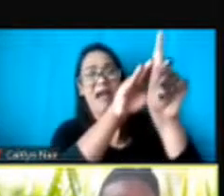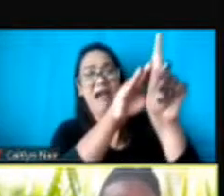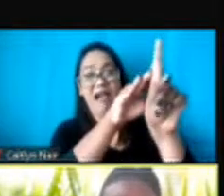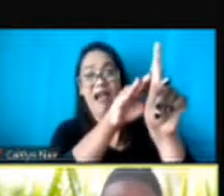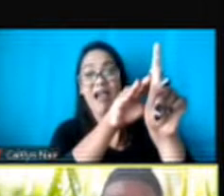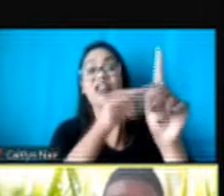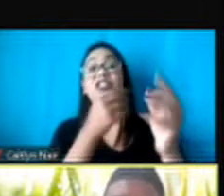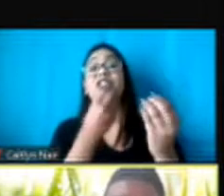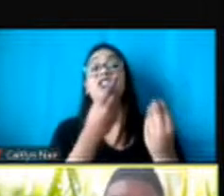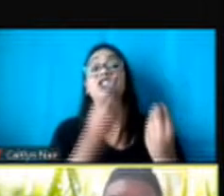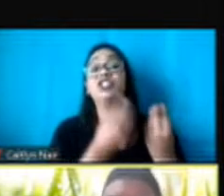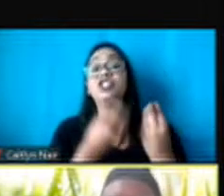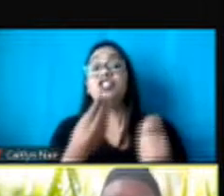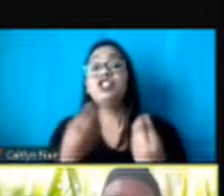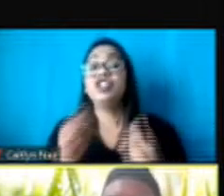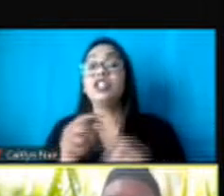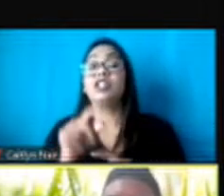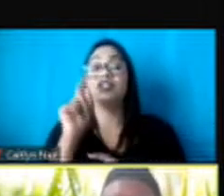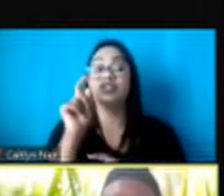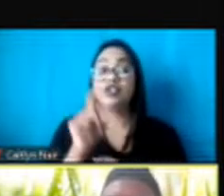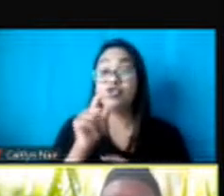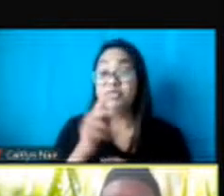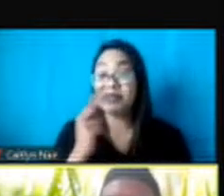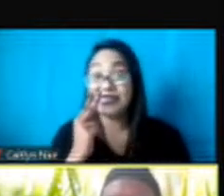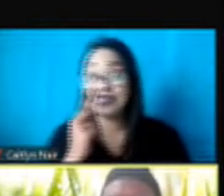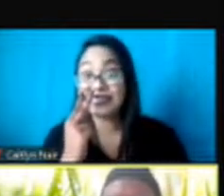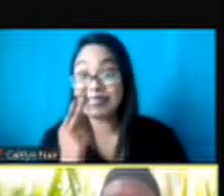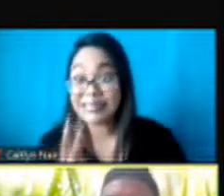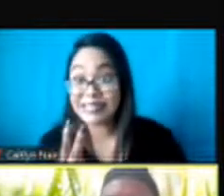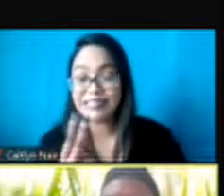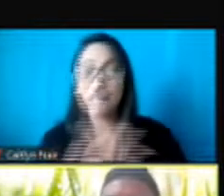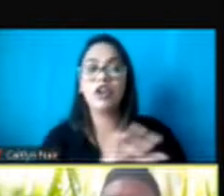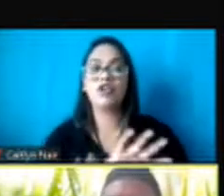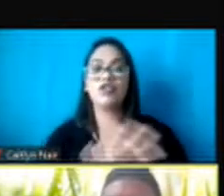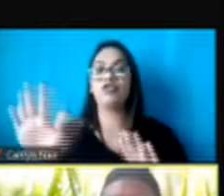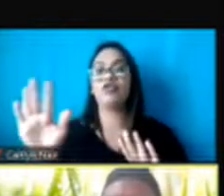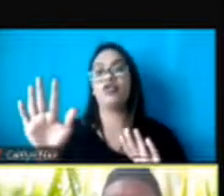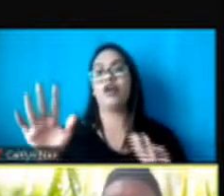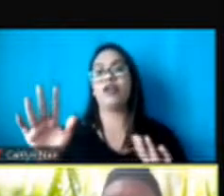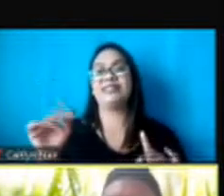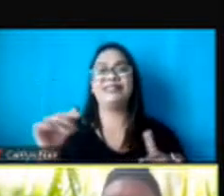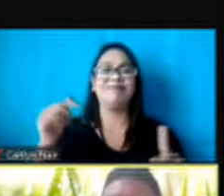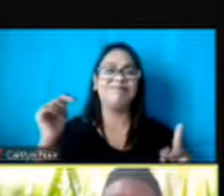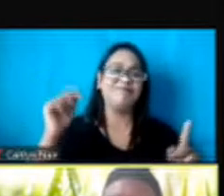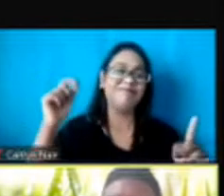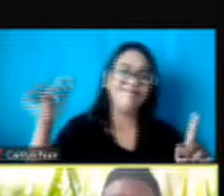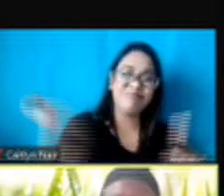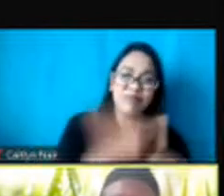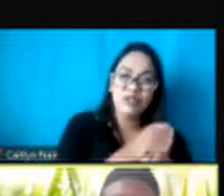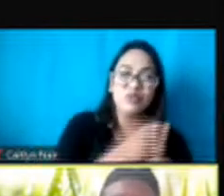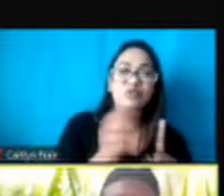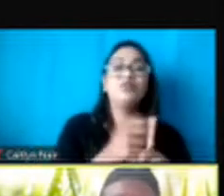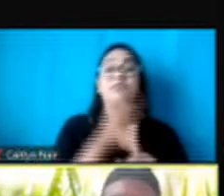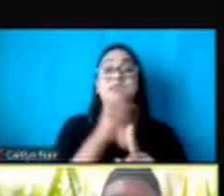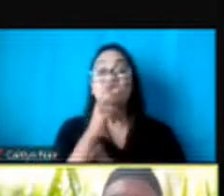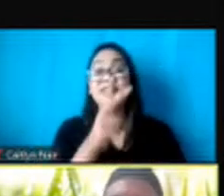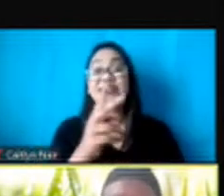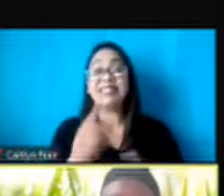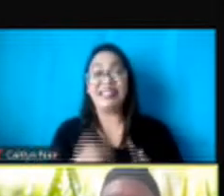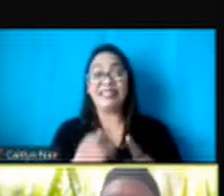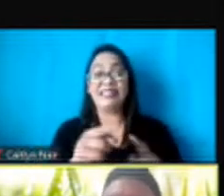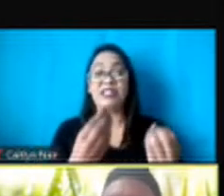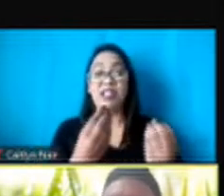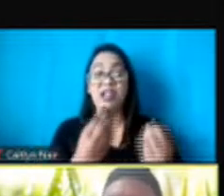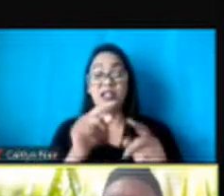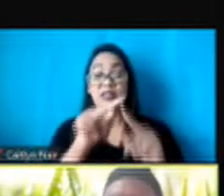children should be seen and not hurt, children get involved as well. And you'll notice from that big circle, the